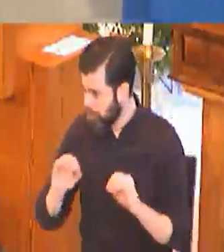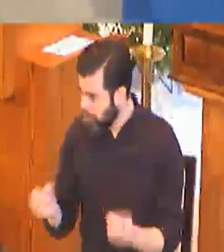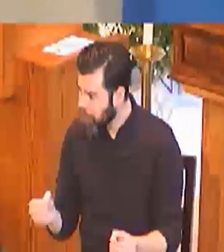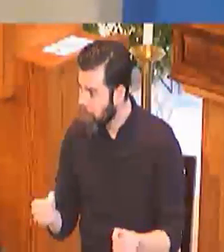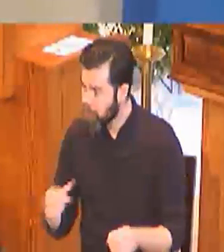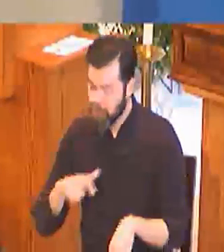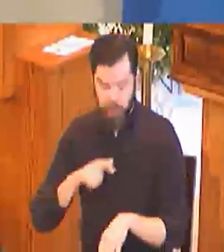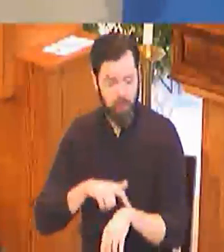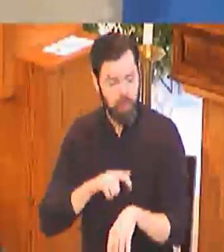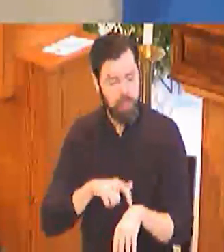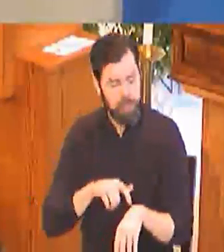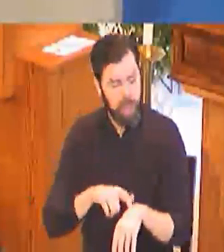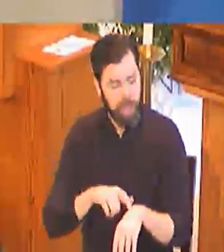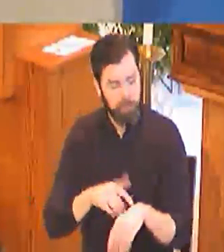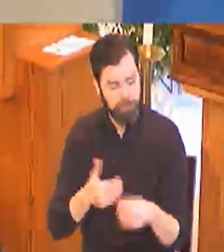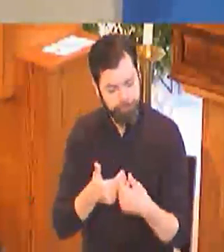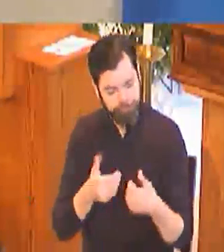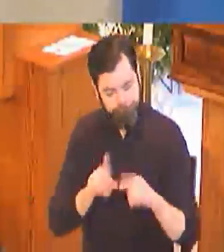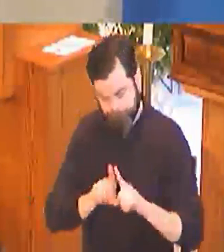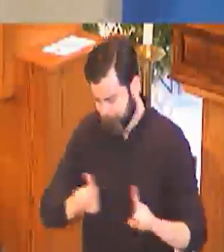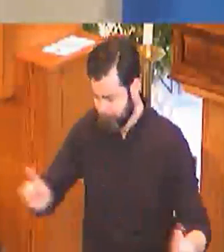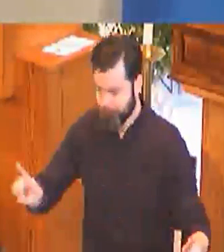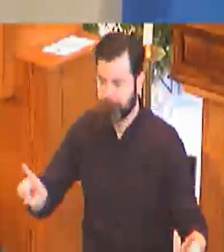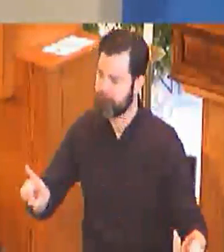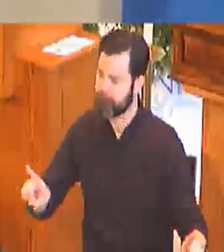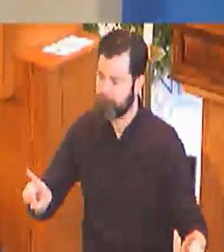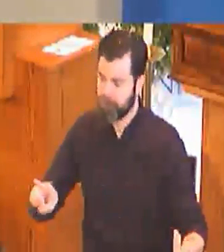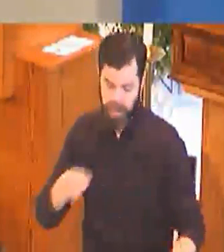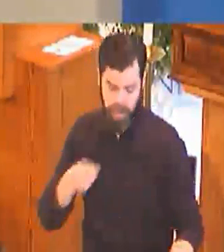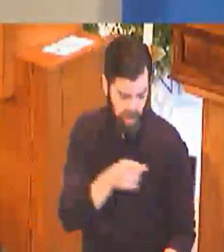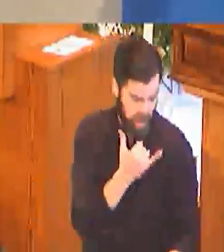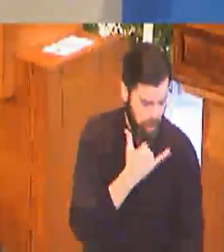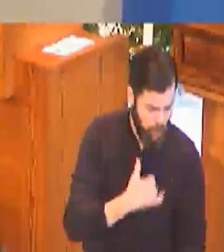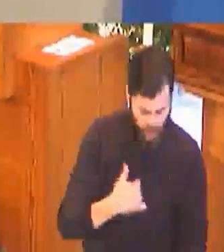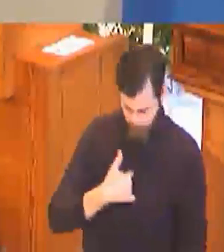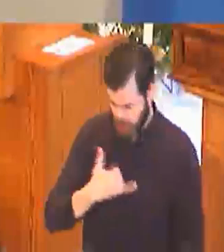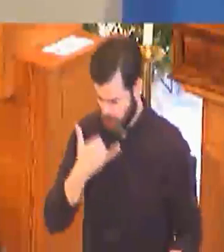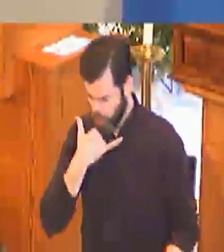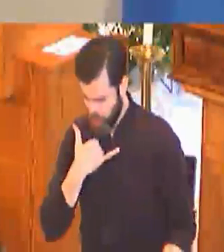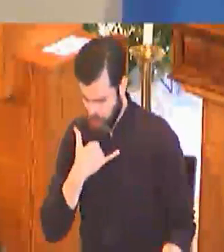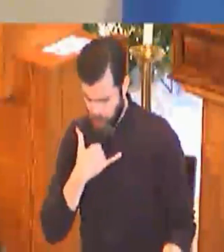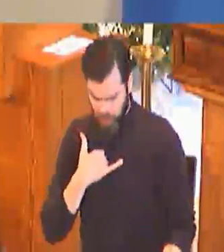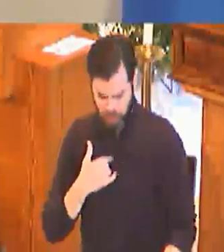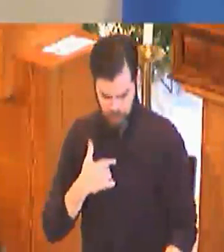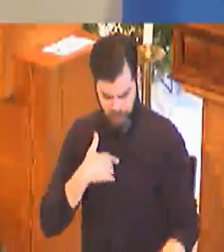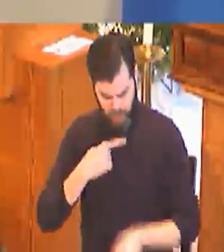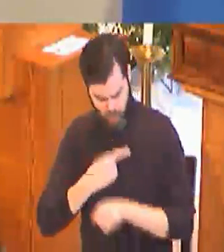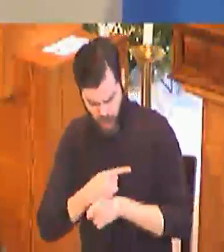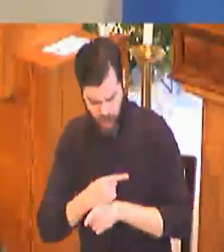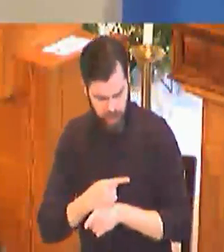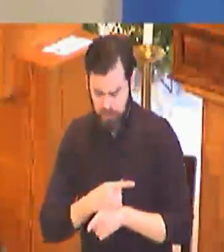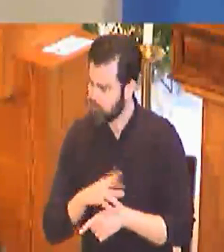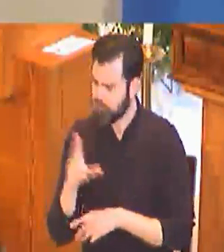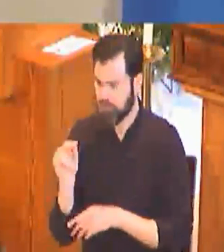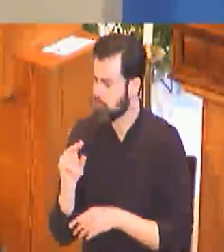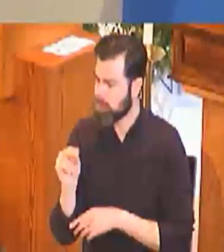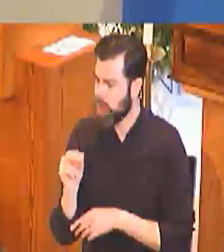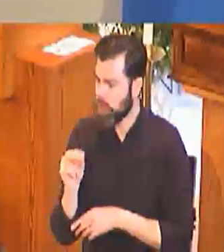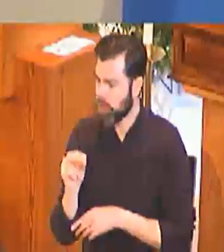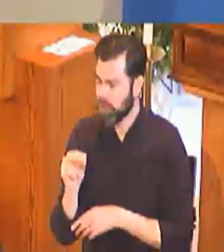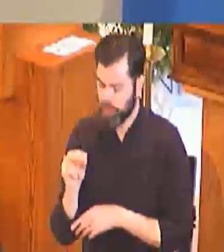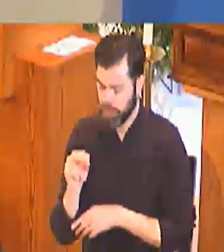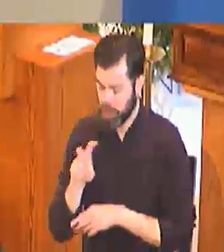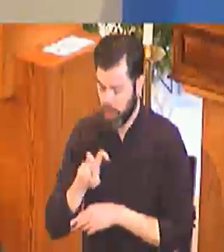both of us to live in new possibilities. It didn't make them wrong. Didn't make me right. It just was the